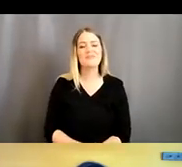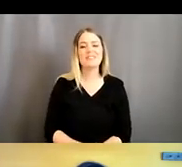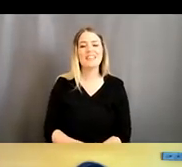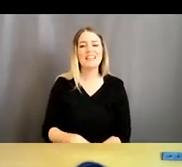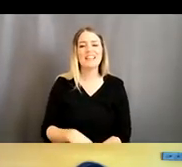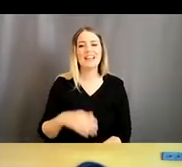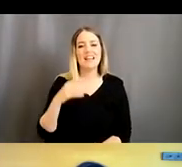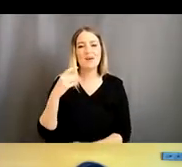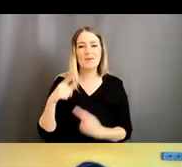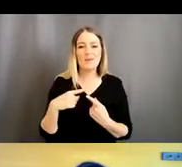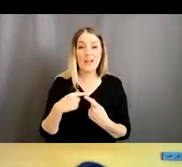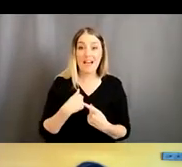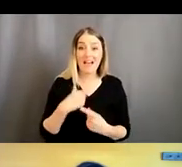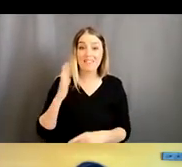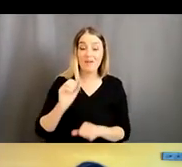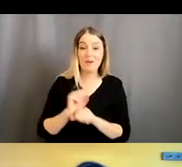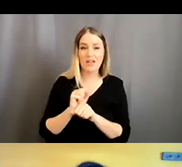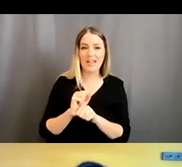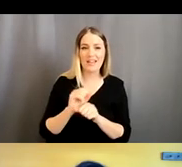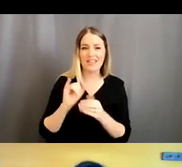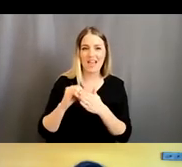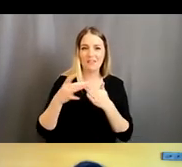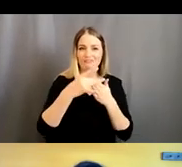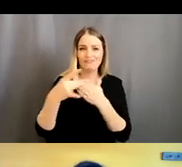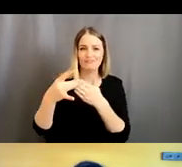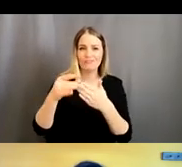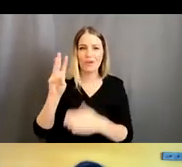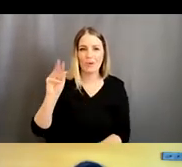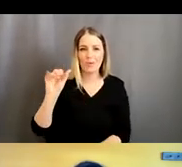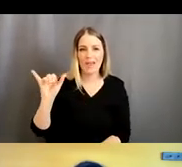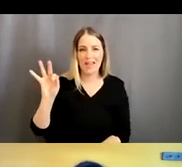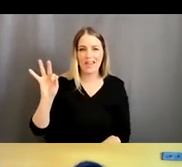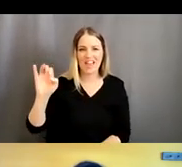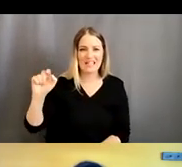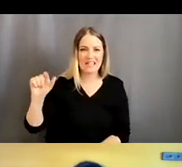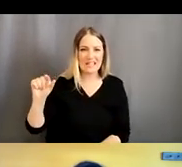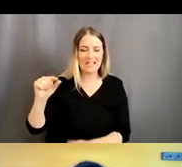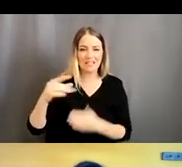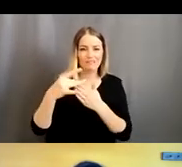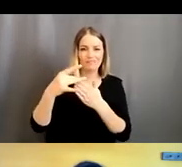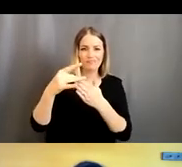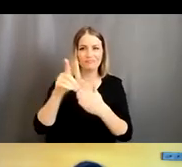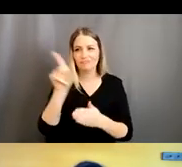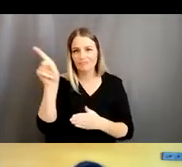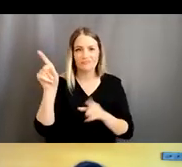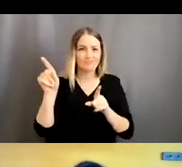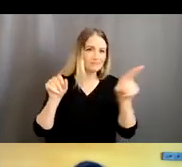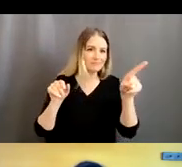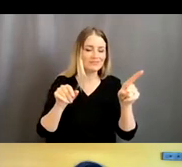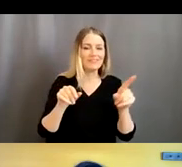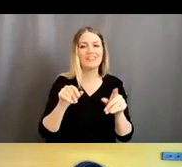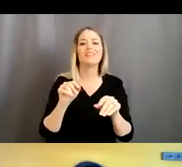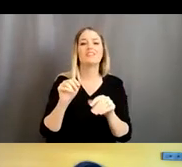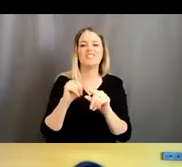Experience when I was working on wayfinding projects where there were multiple languages, and yes, working with a